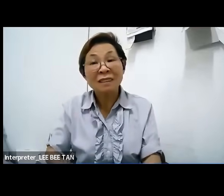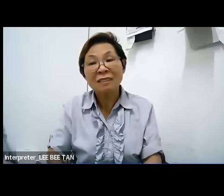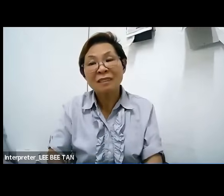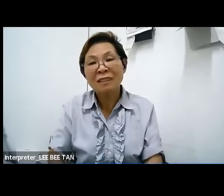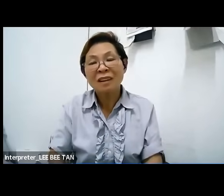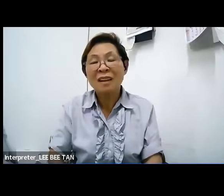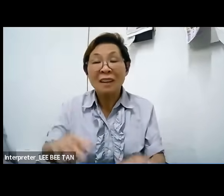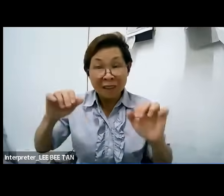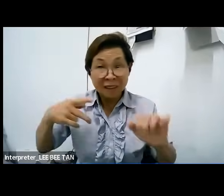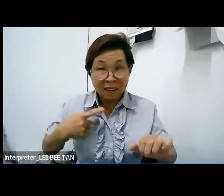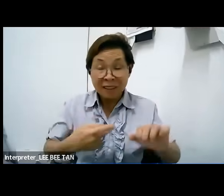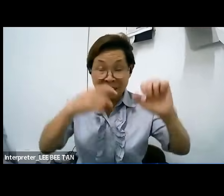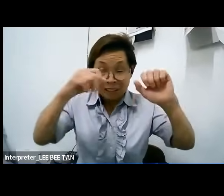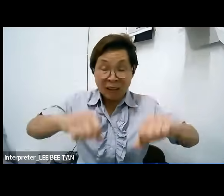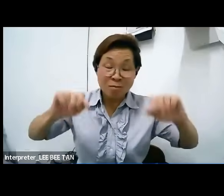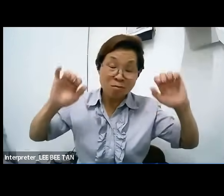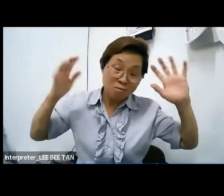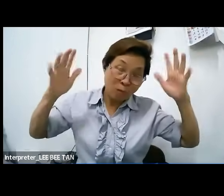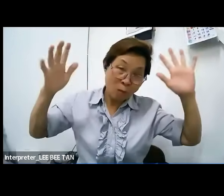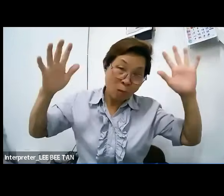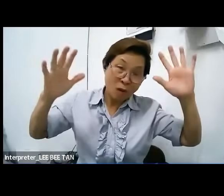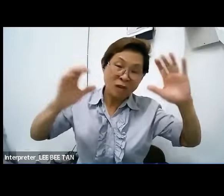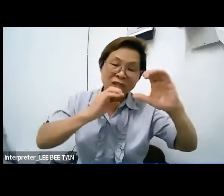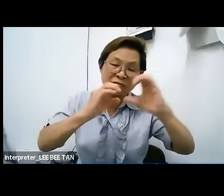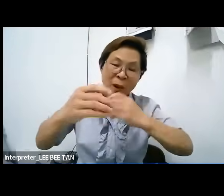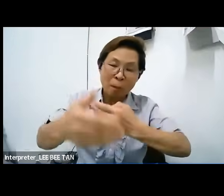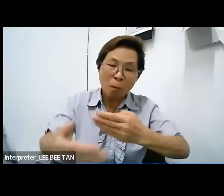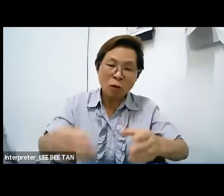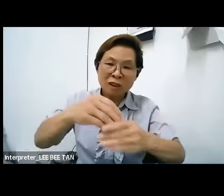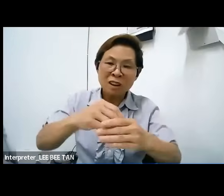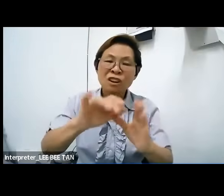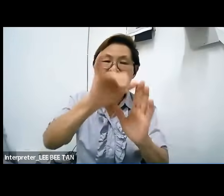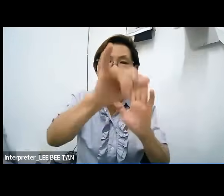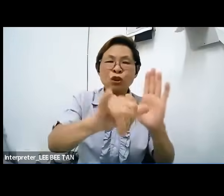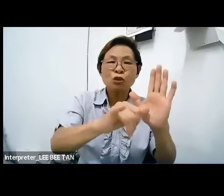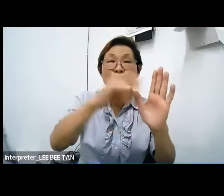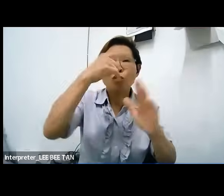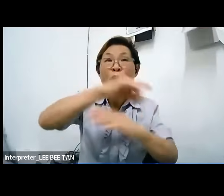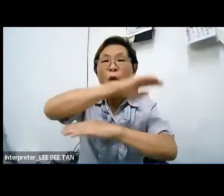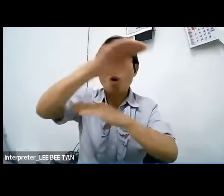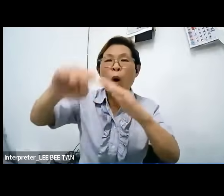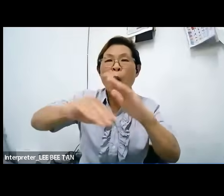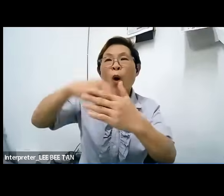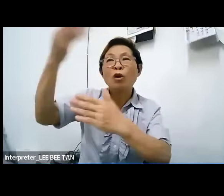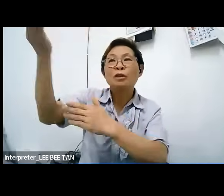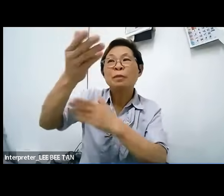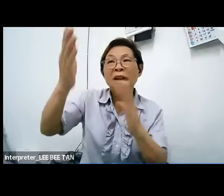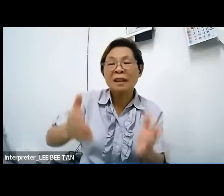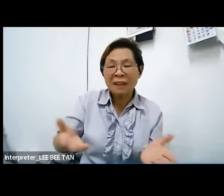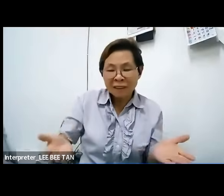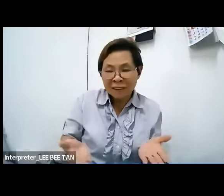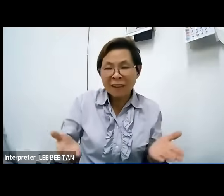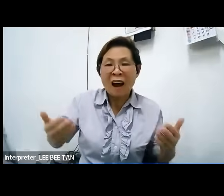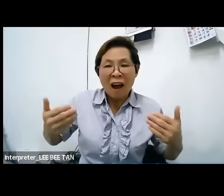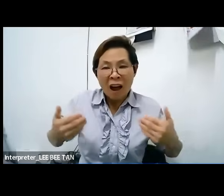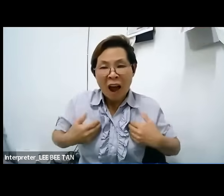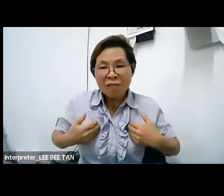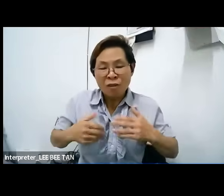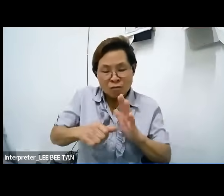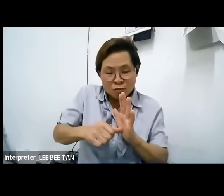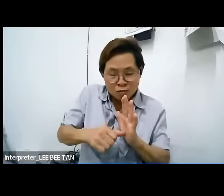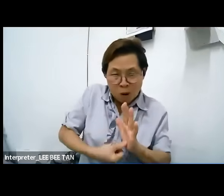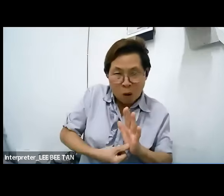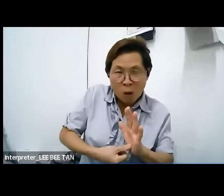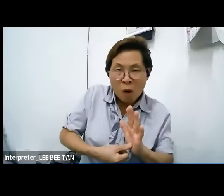of applause, virtual applause in the chat box in YouTube for all of our speakers here today who have emphasized on